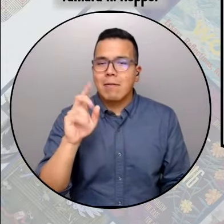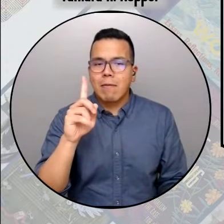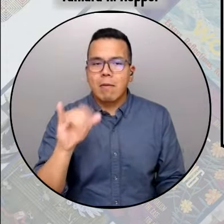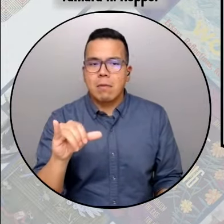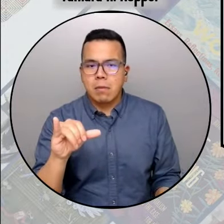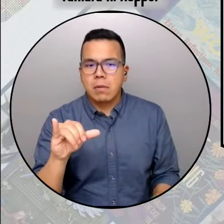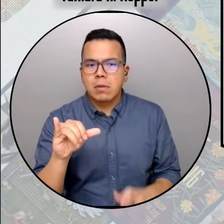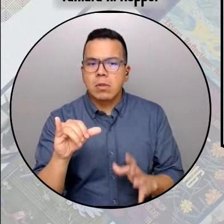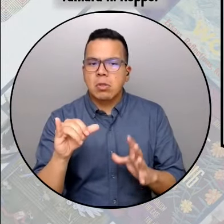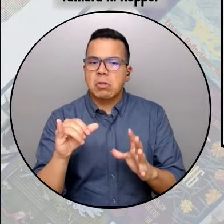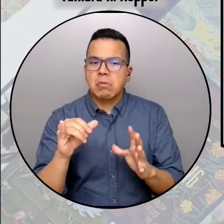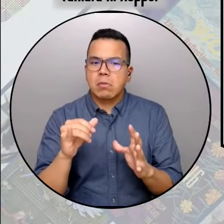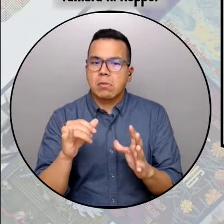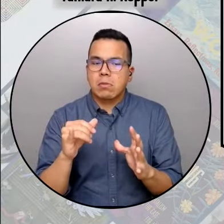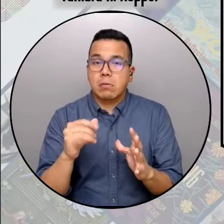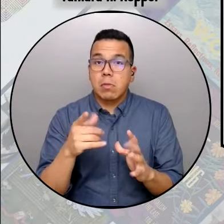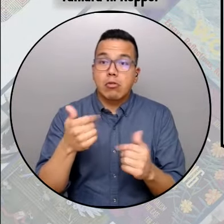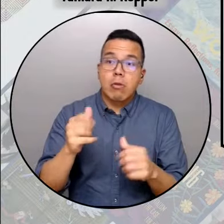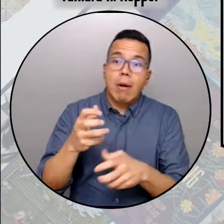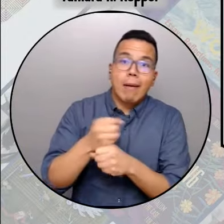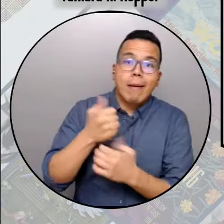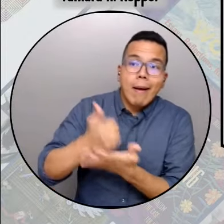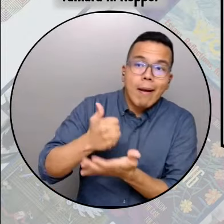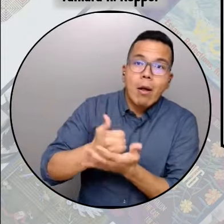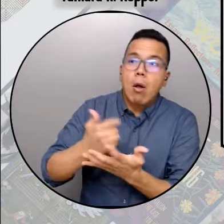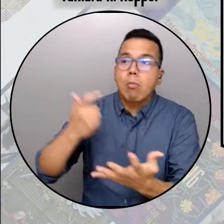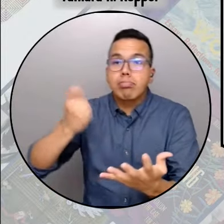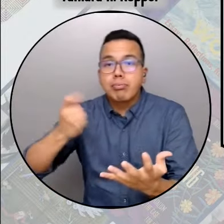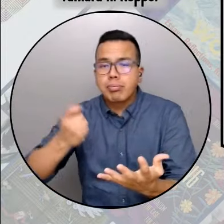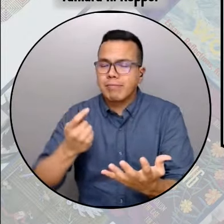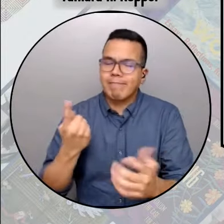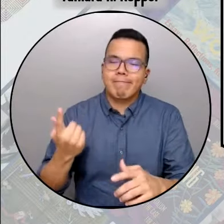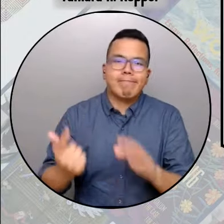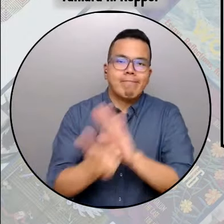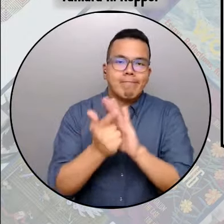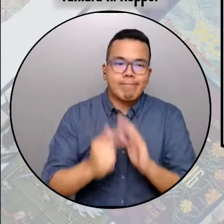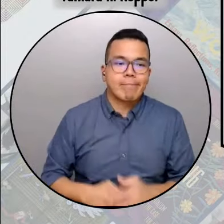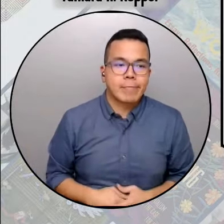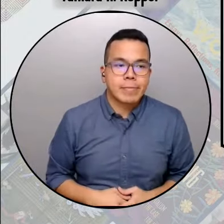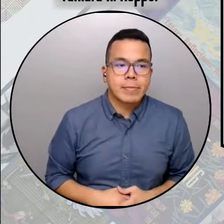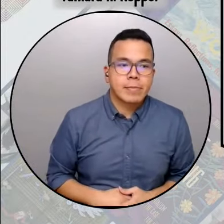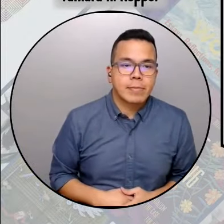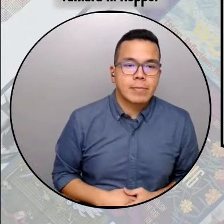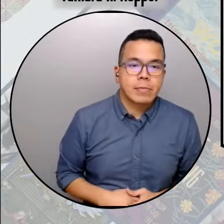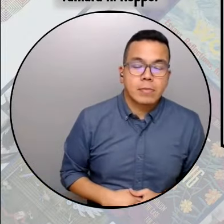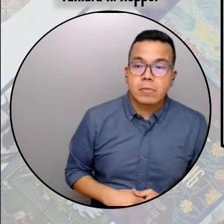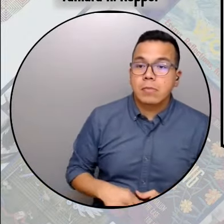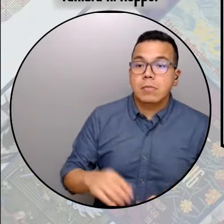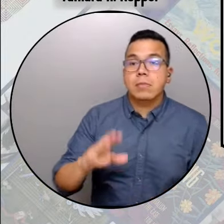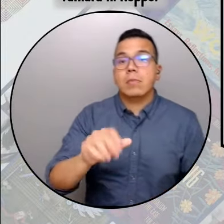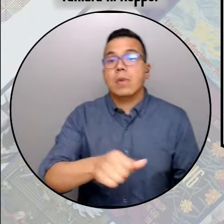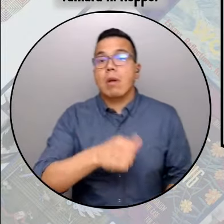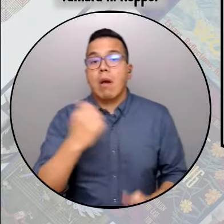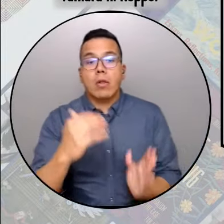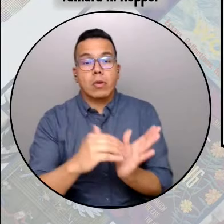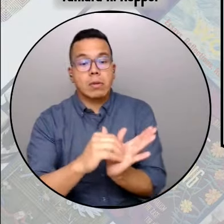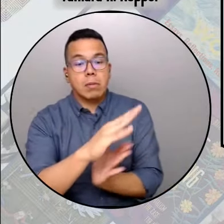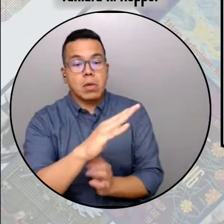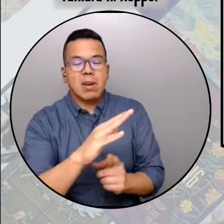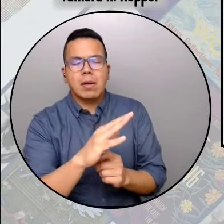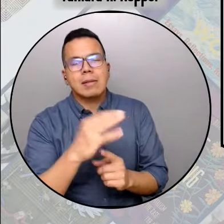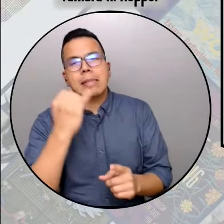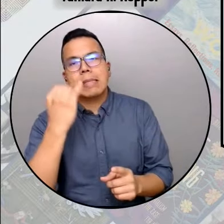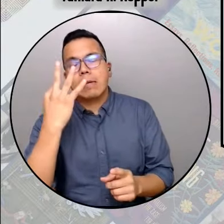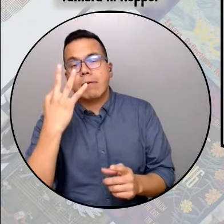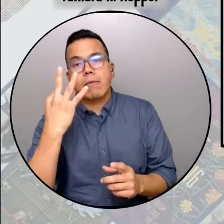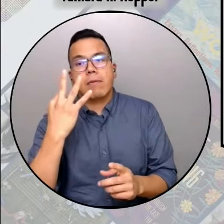right? In terms of kind of forced to leave. The other, you know, departures, you're leaving under duress. So you're definitely, you know, not